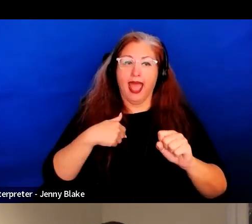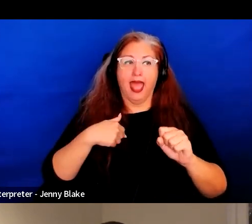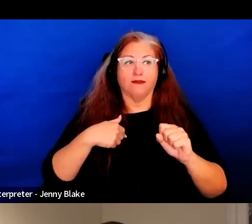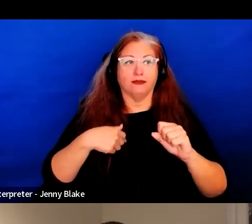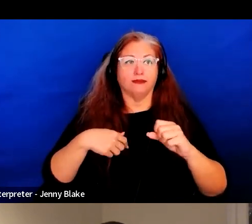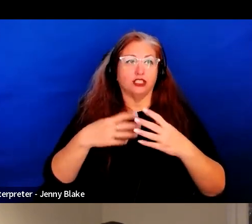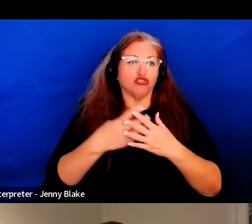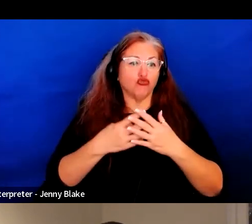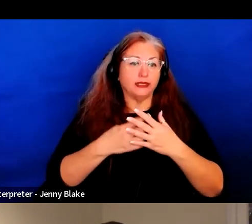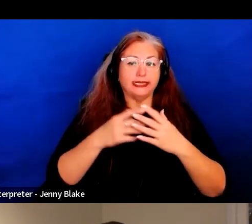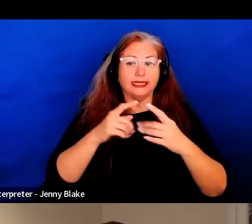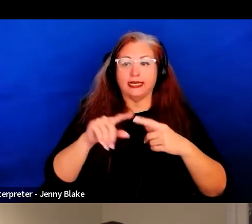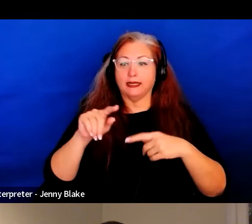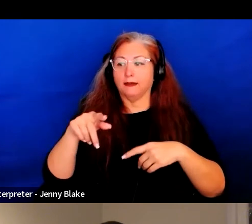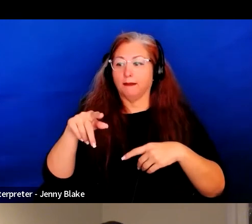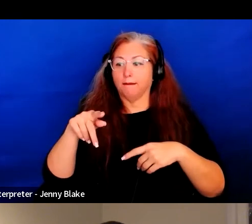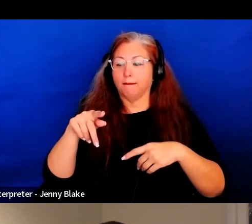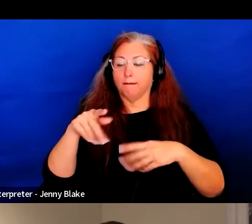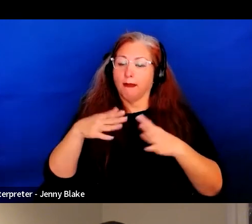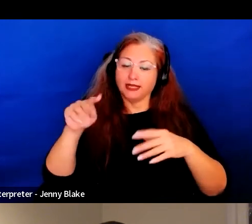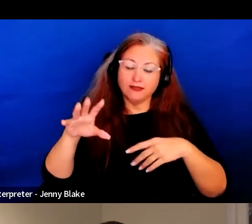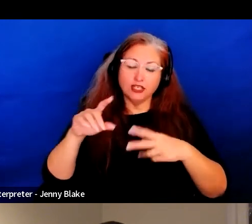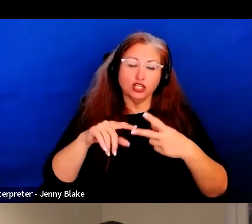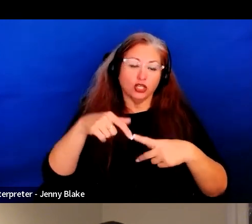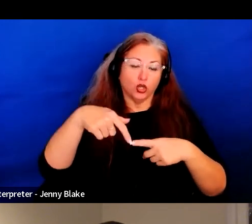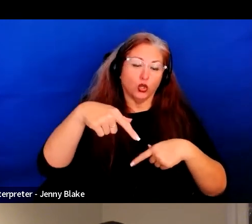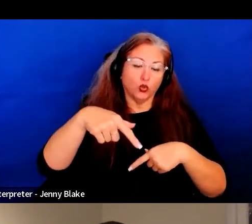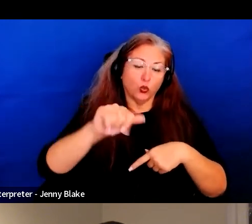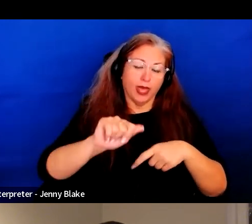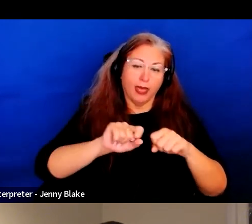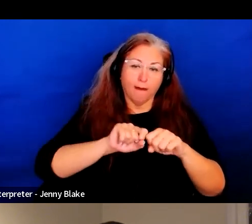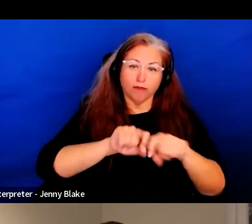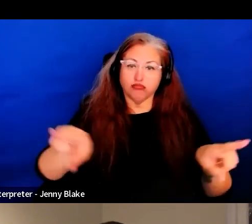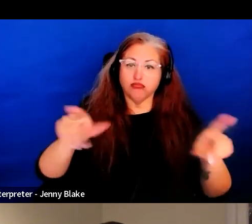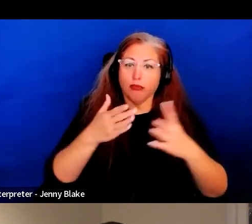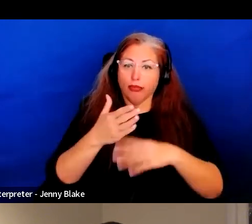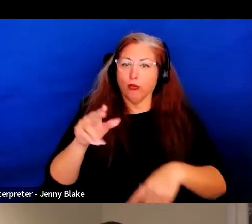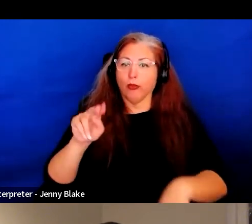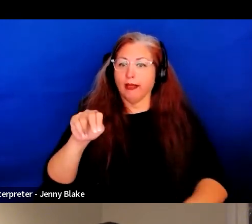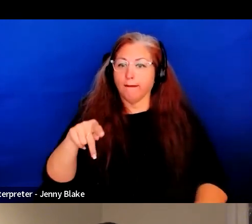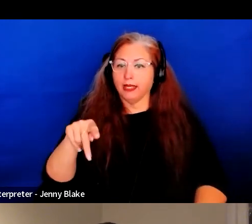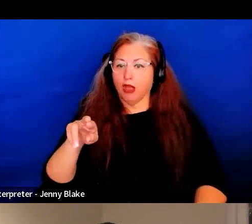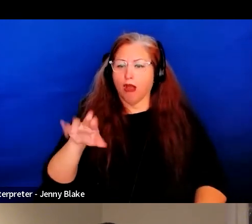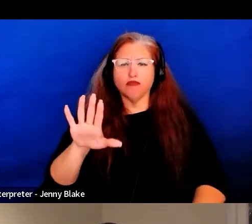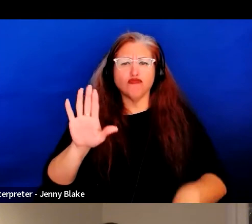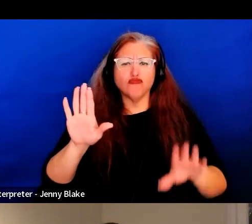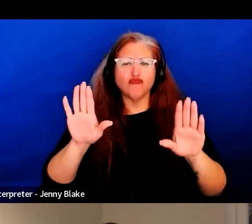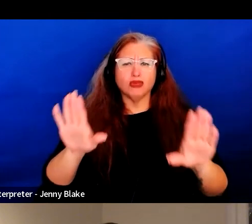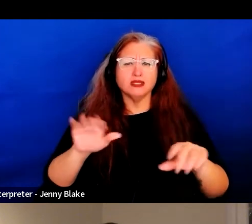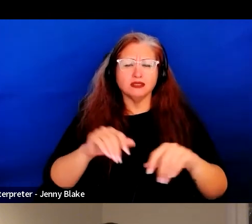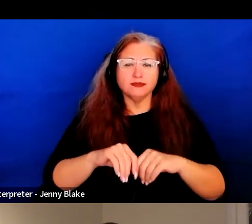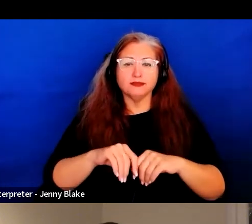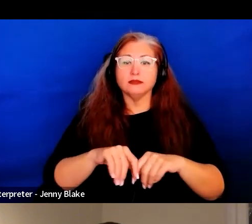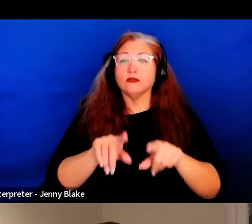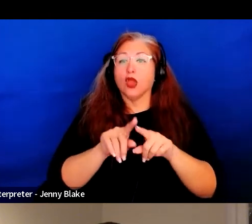public television covered, and we also did a Q&A that went out on NPR. It was great. I've